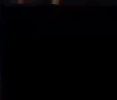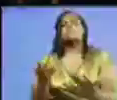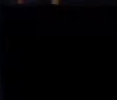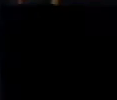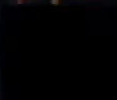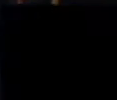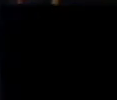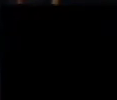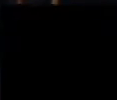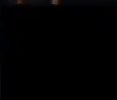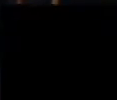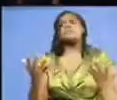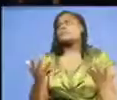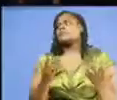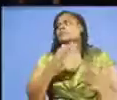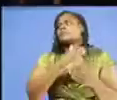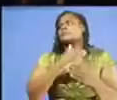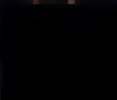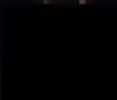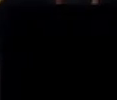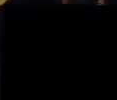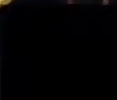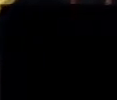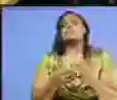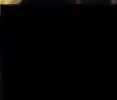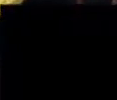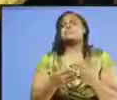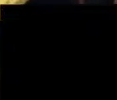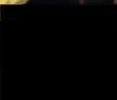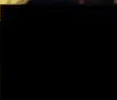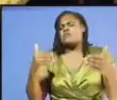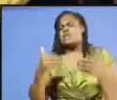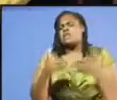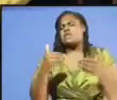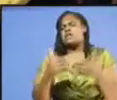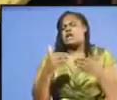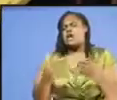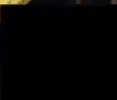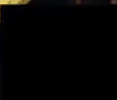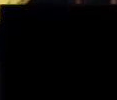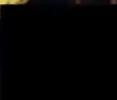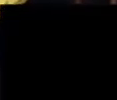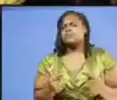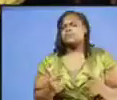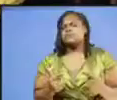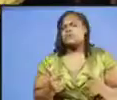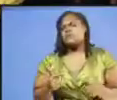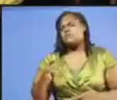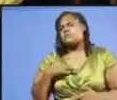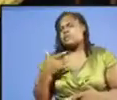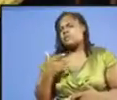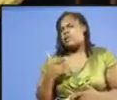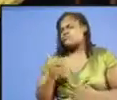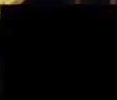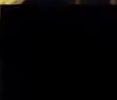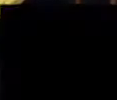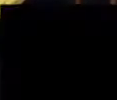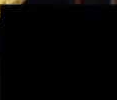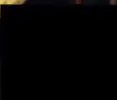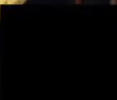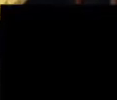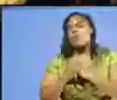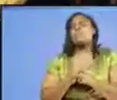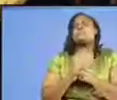you've been brought to the edge of your rope. You're sitting at the edge of hope, bordering on